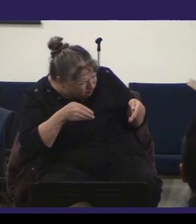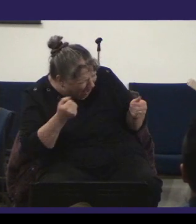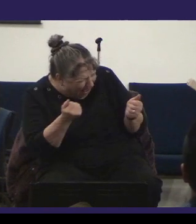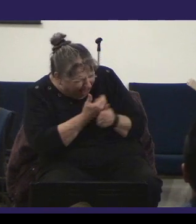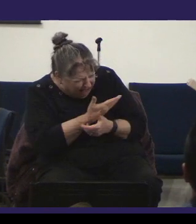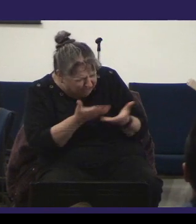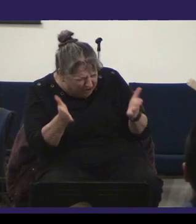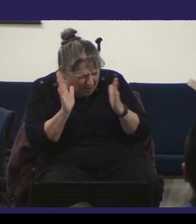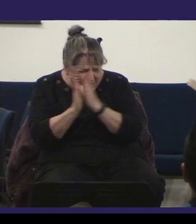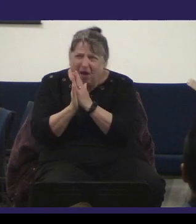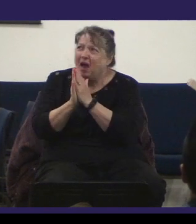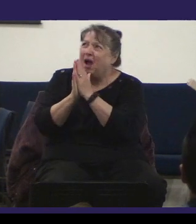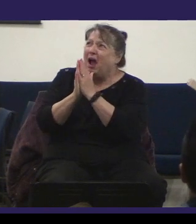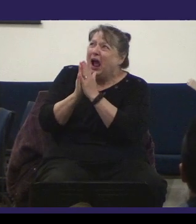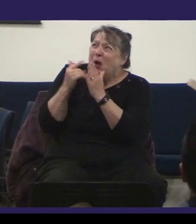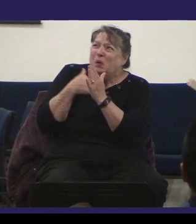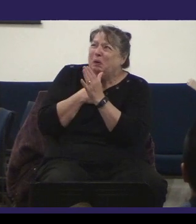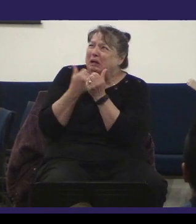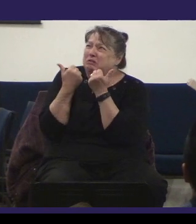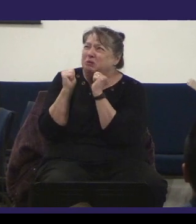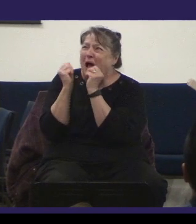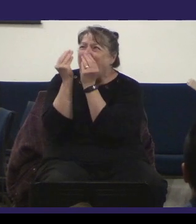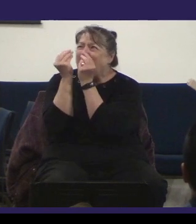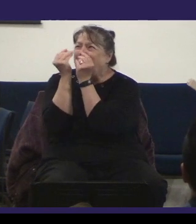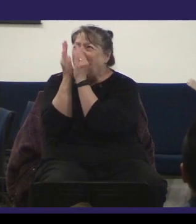every whisper.